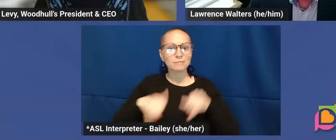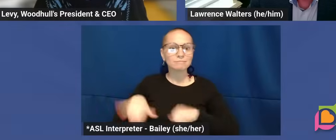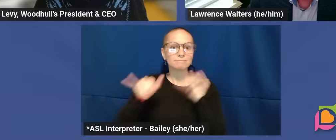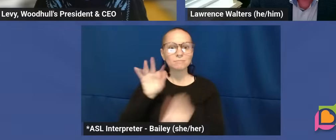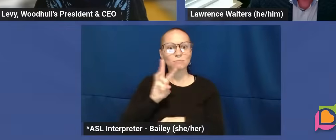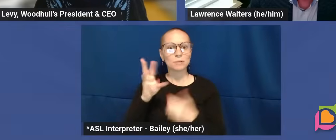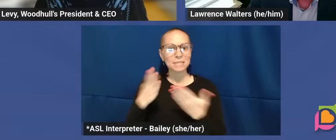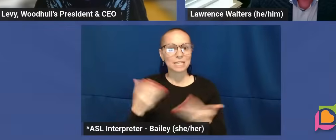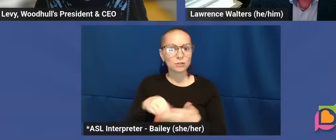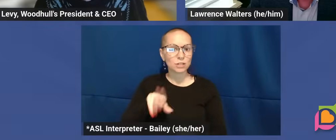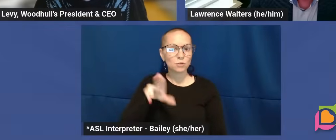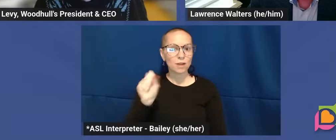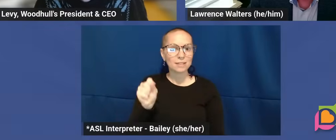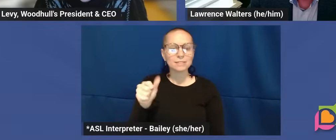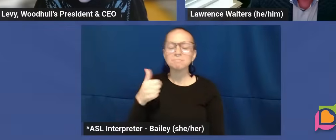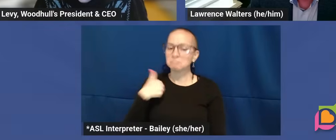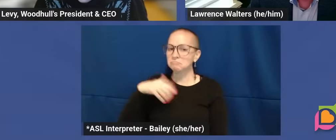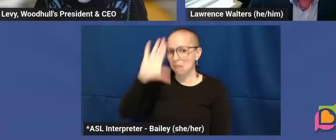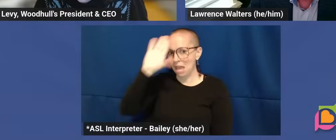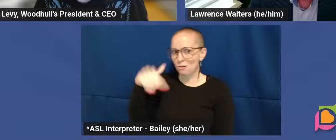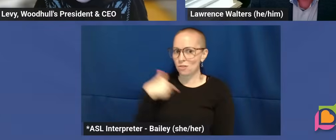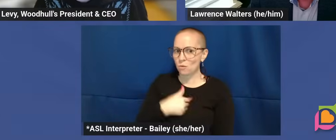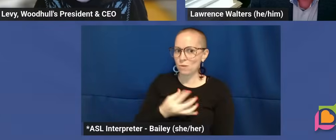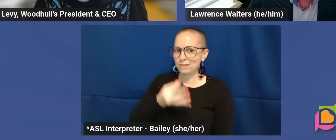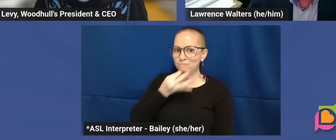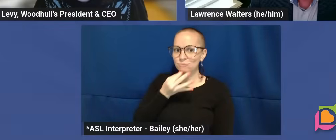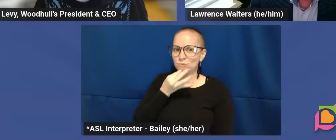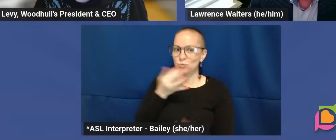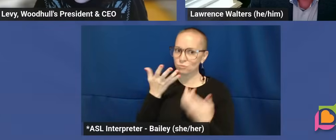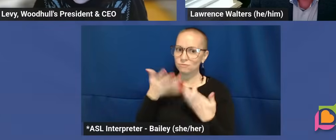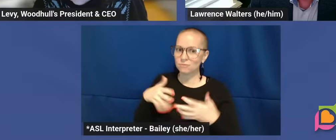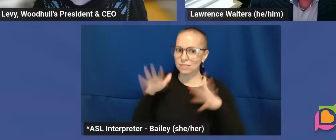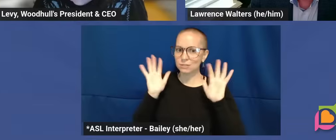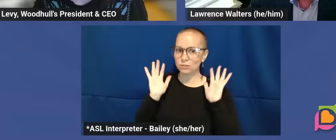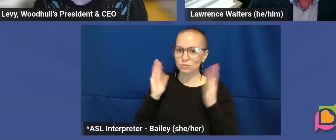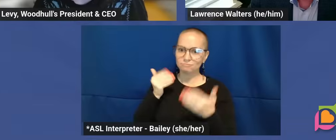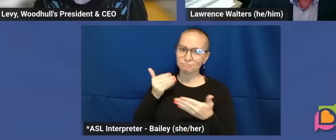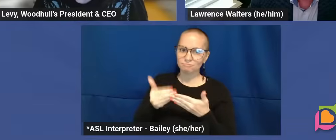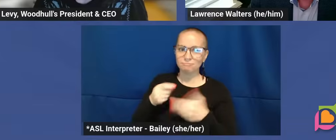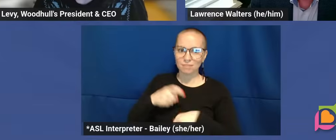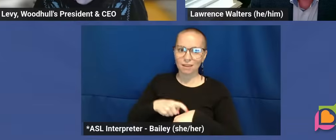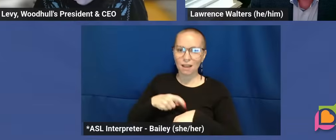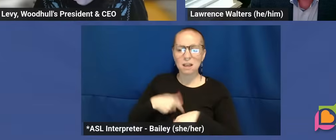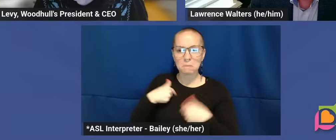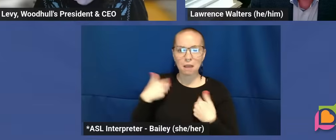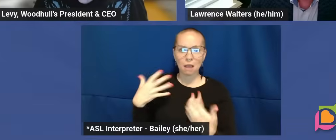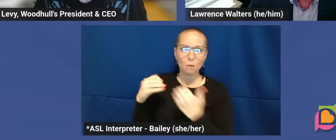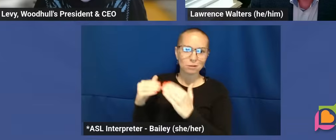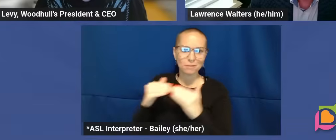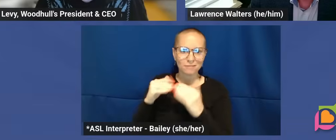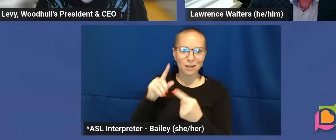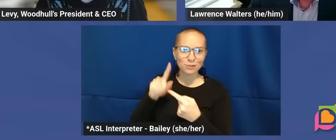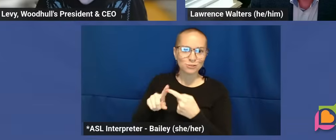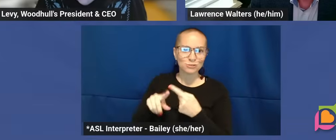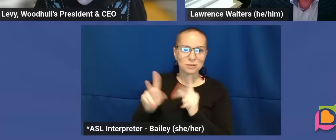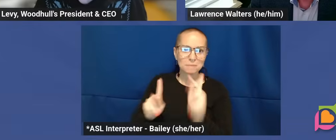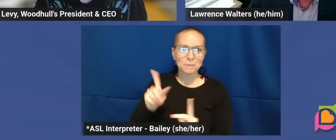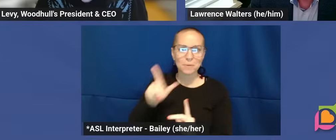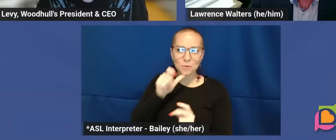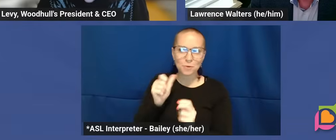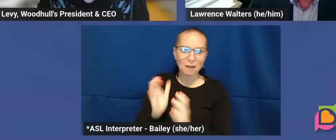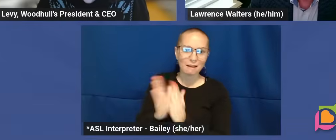So I know we're almost at the end of the program, and I want to be fair to the person who asked the question a while